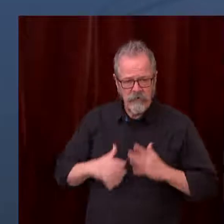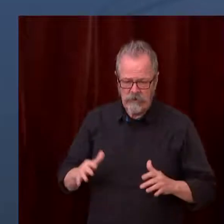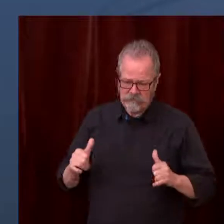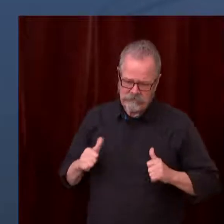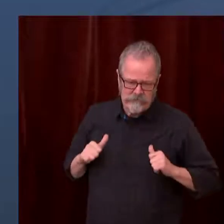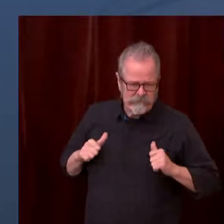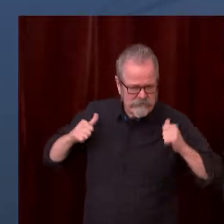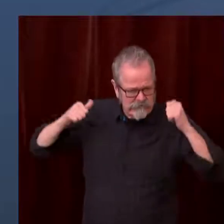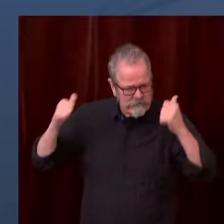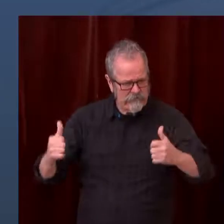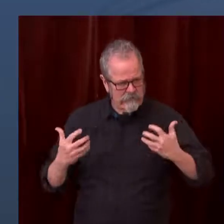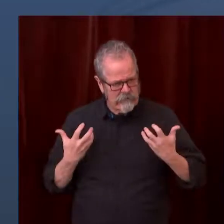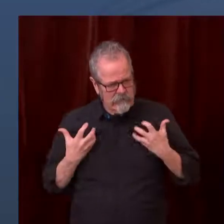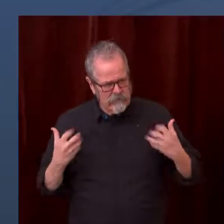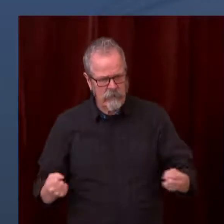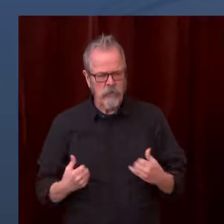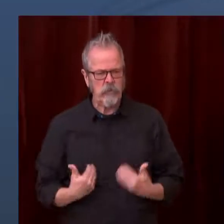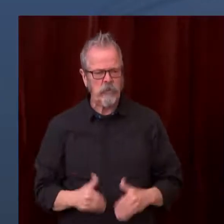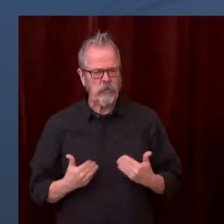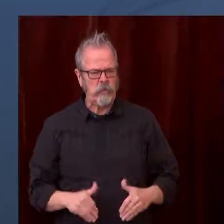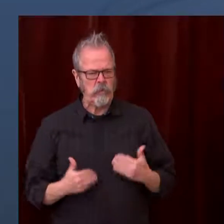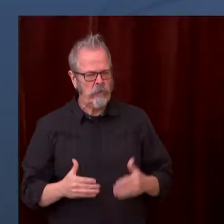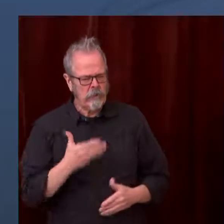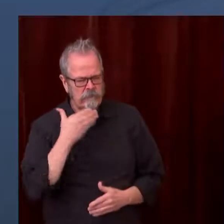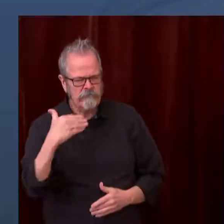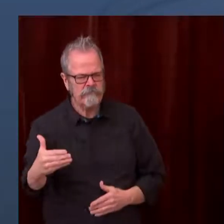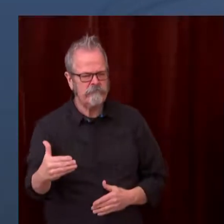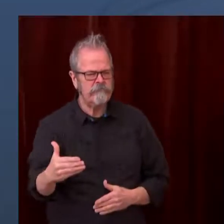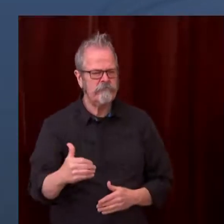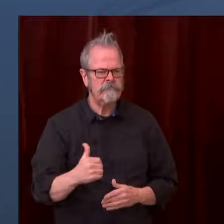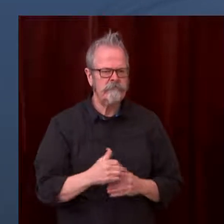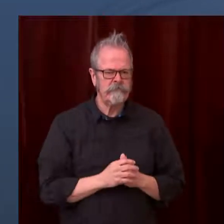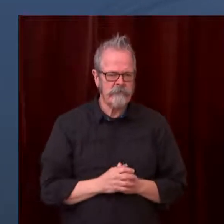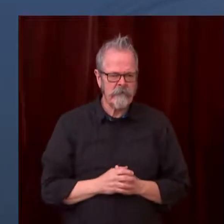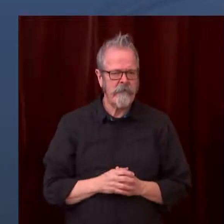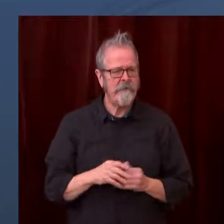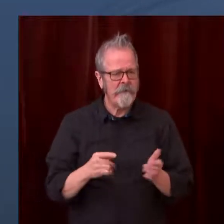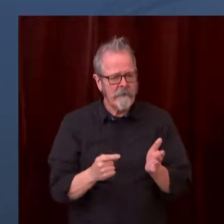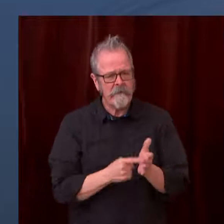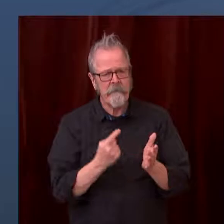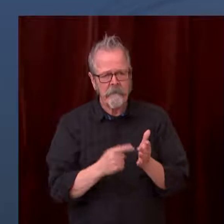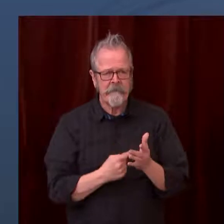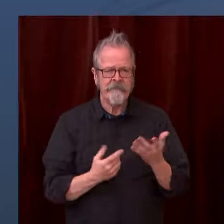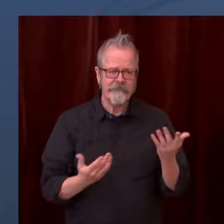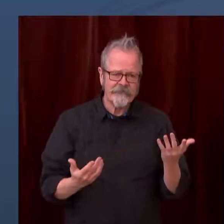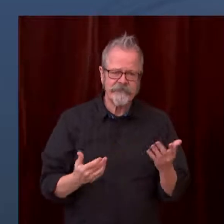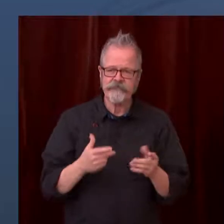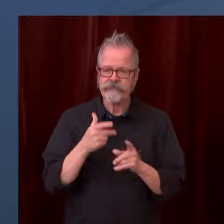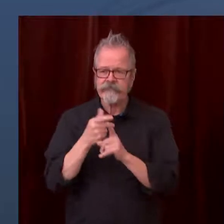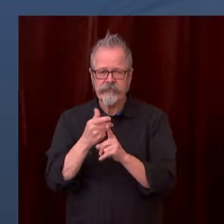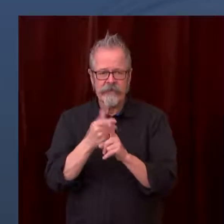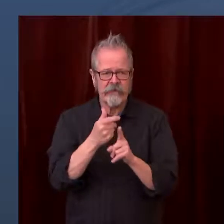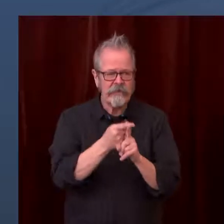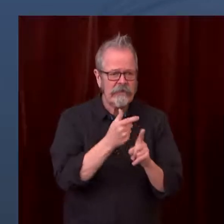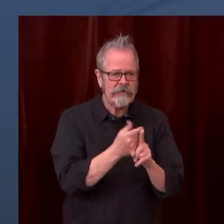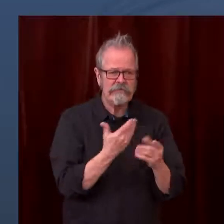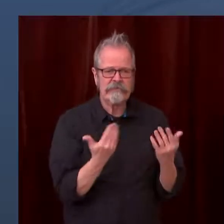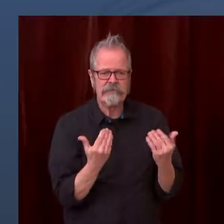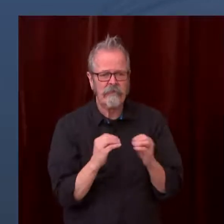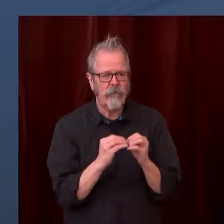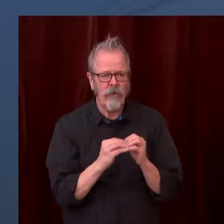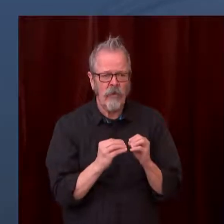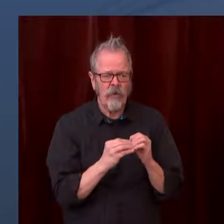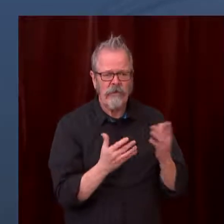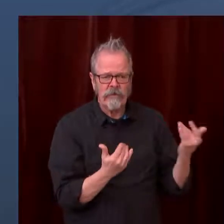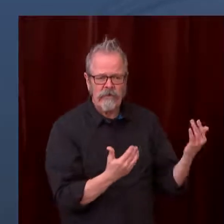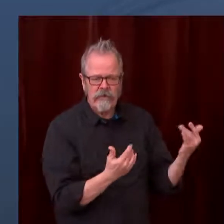availability. As the mayor said, we'll get it going. But following best practices is not inconsistent with moving forward in our